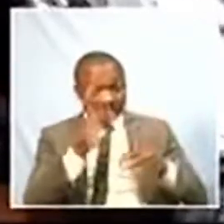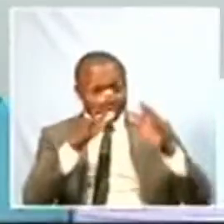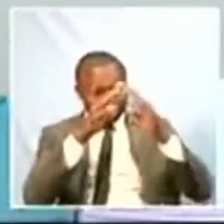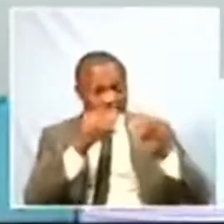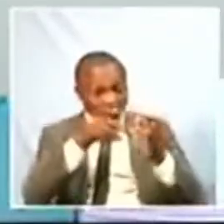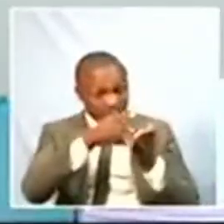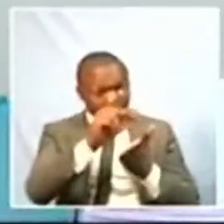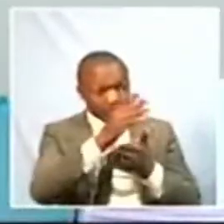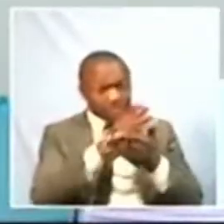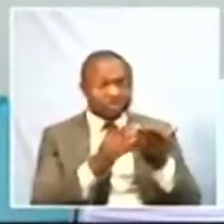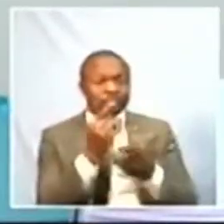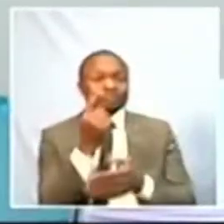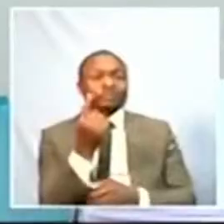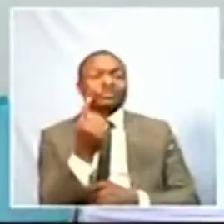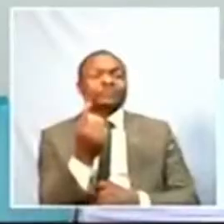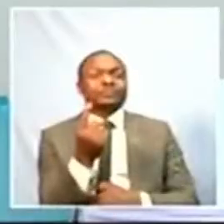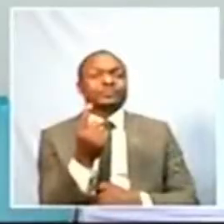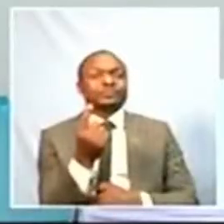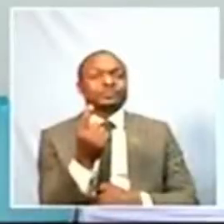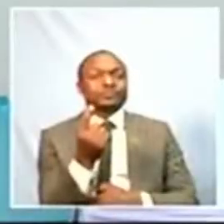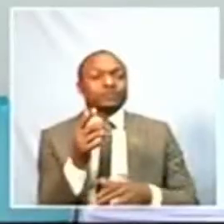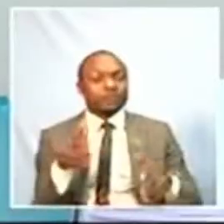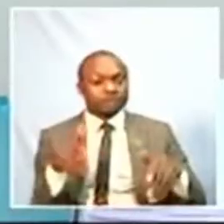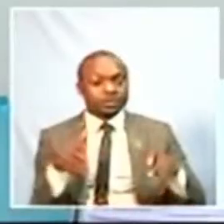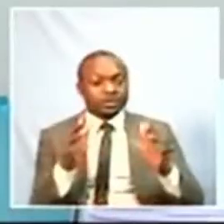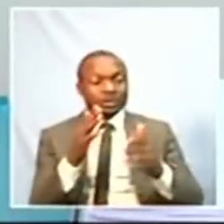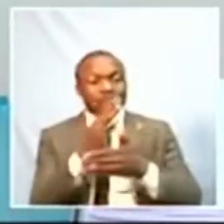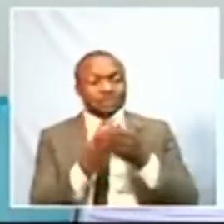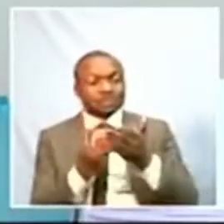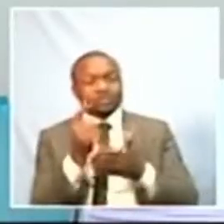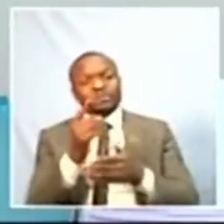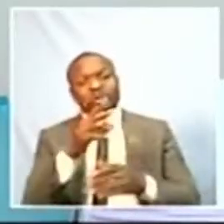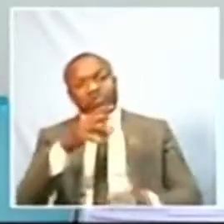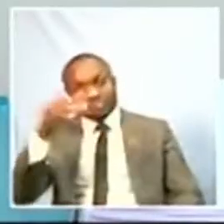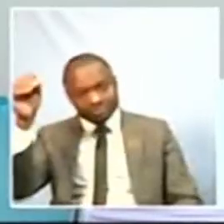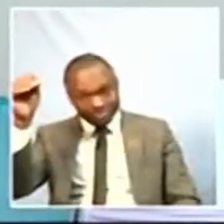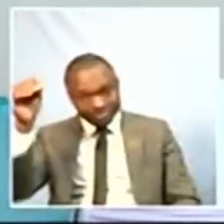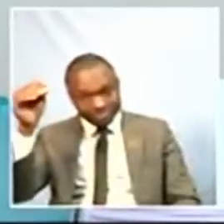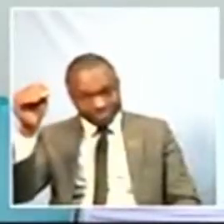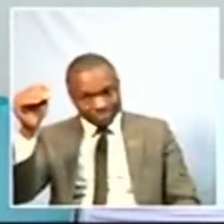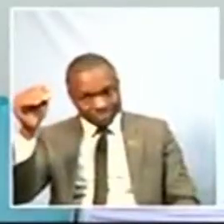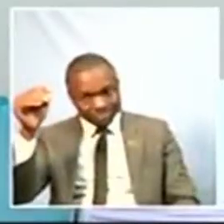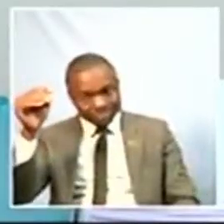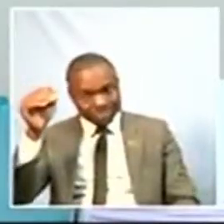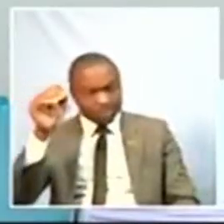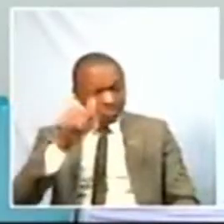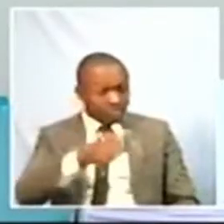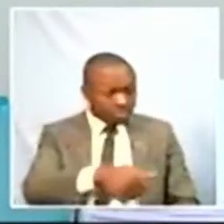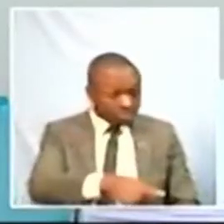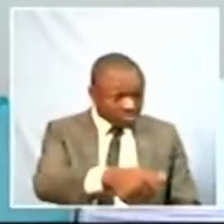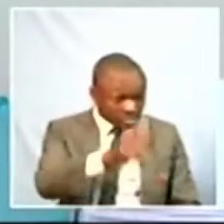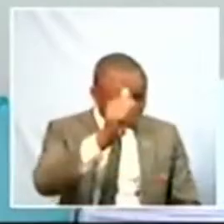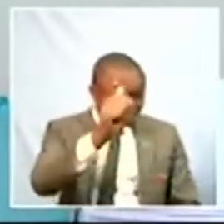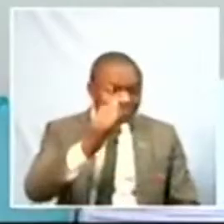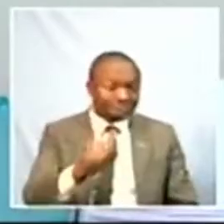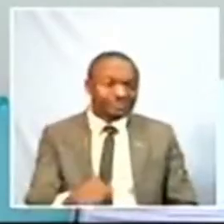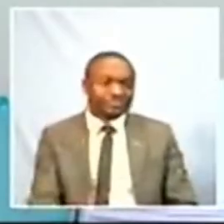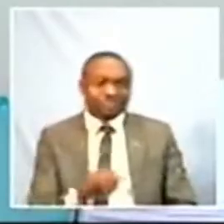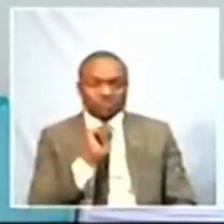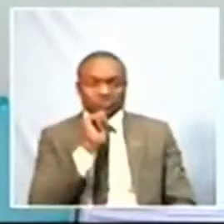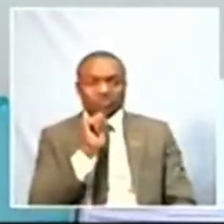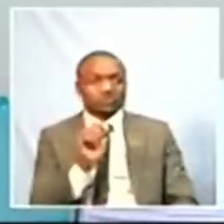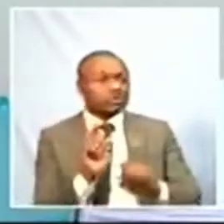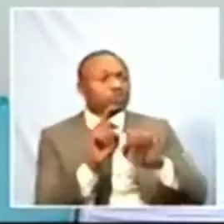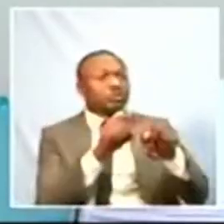somebody and you let somebody to go away, or yourself, you don't go